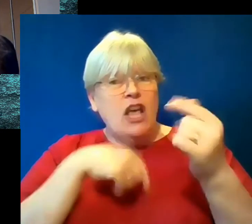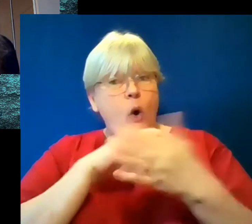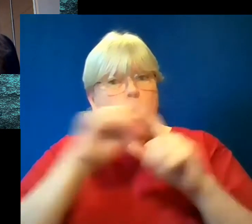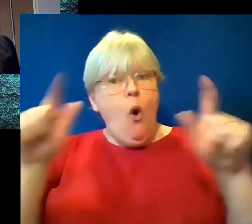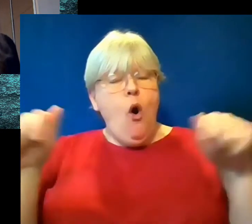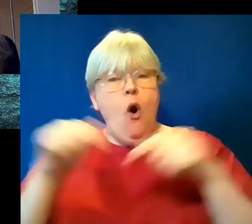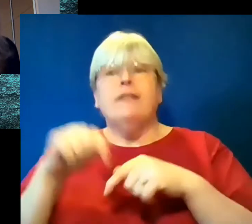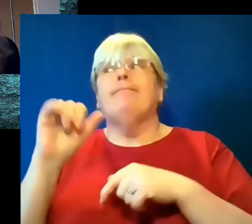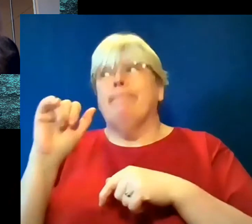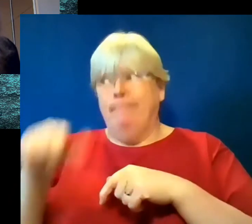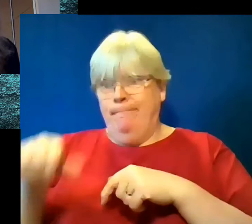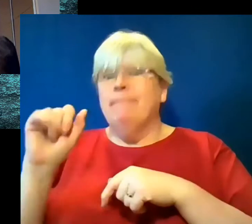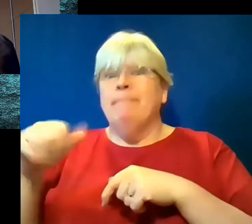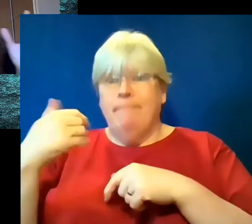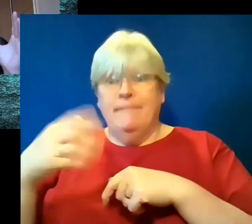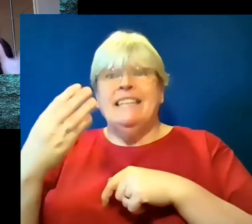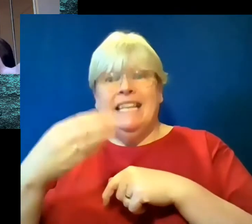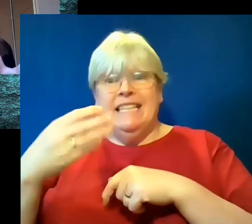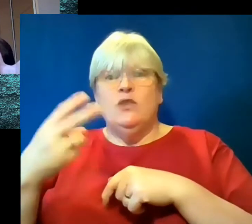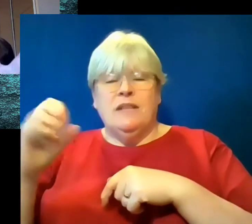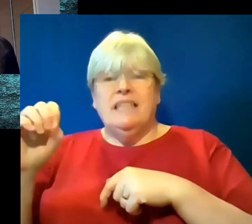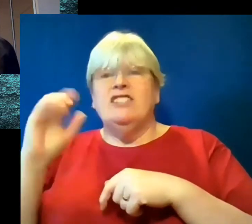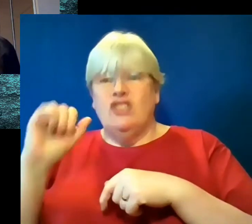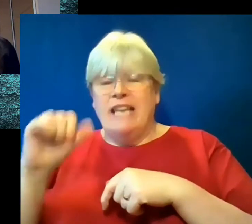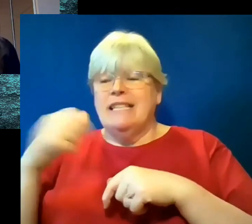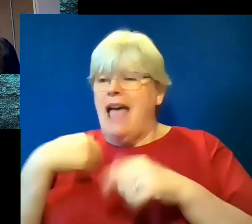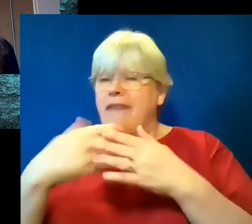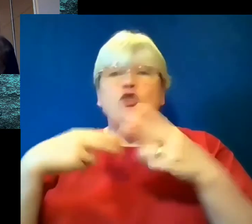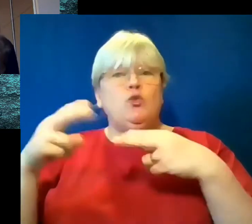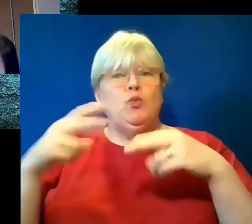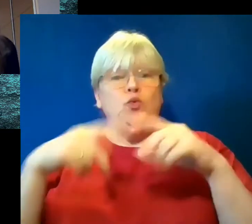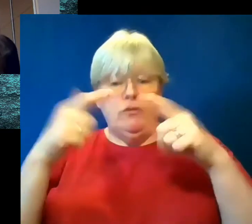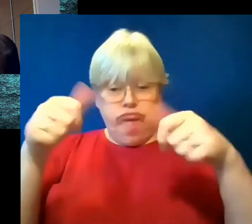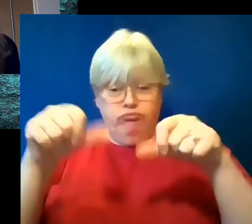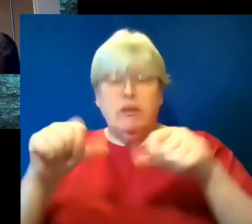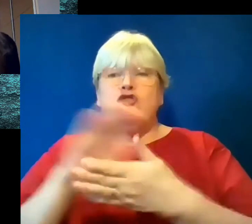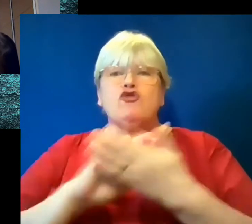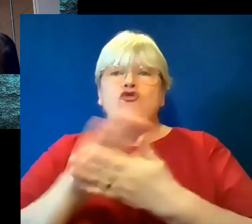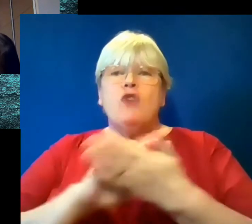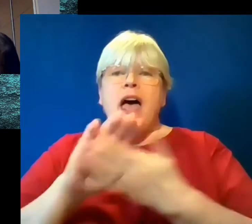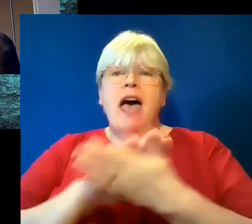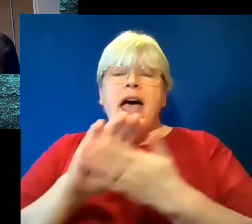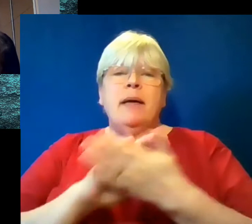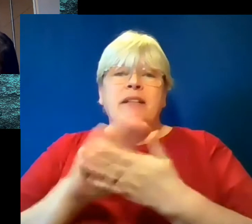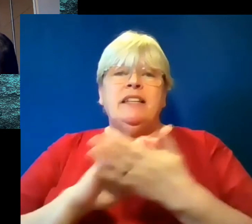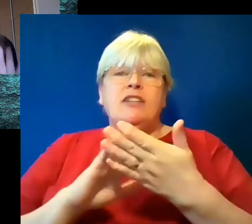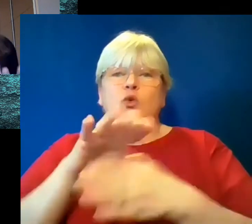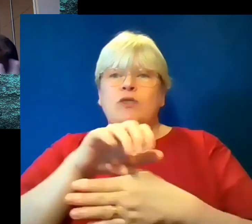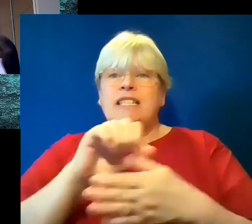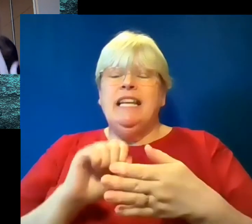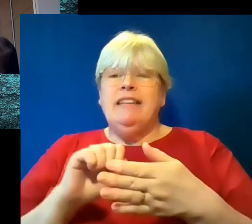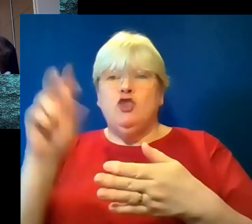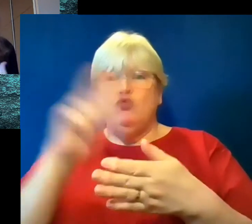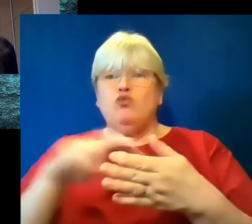I found a New York Times article that described, so that the quote in The Good Thieves, she reads a